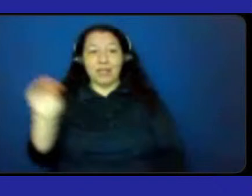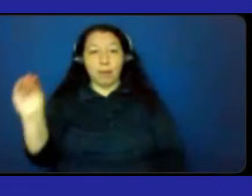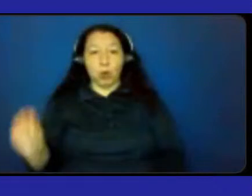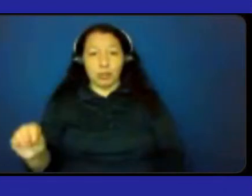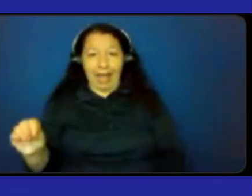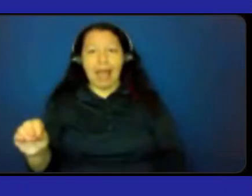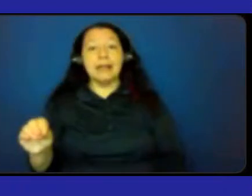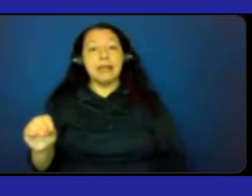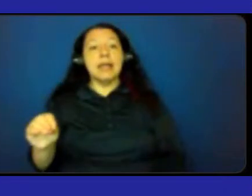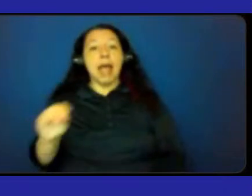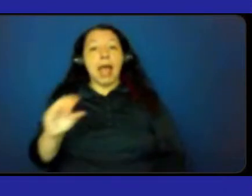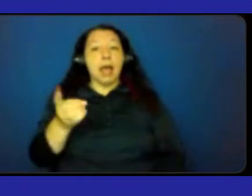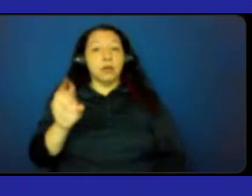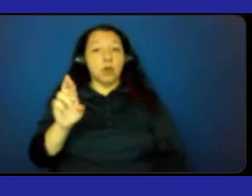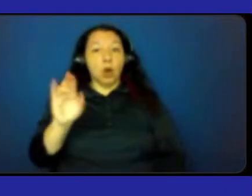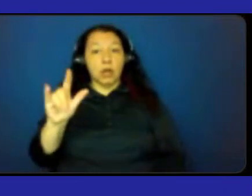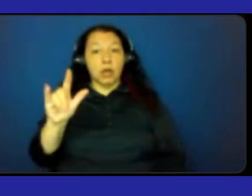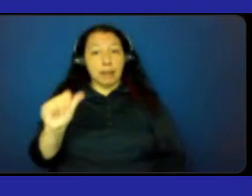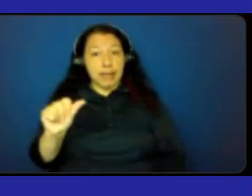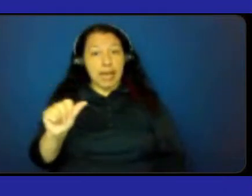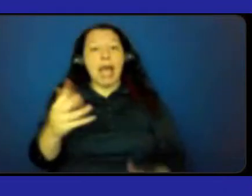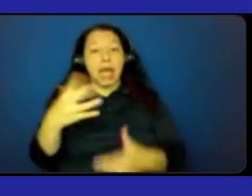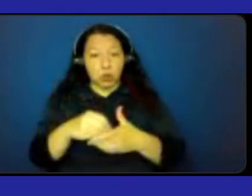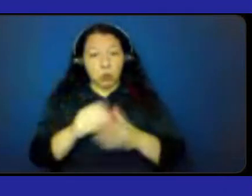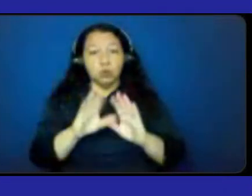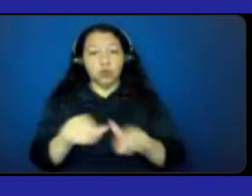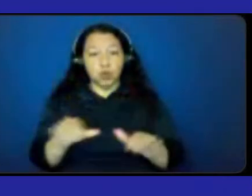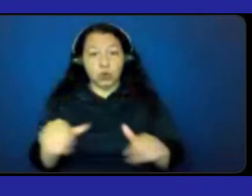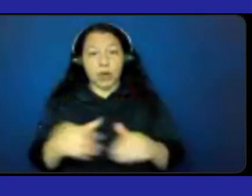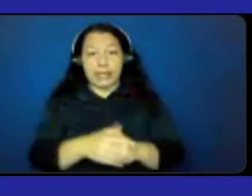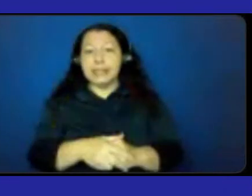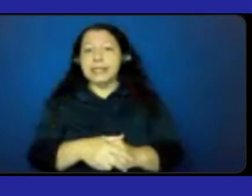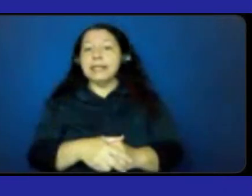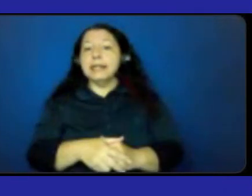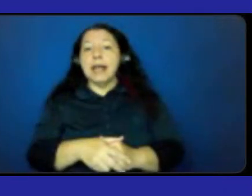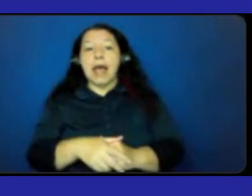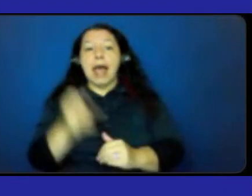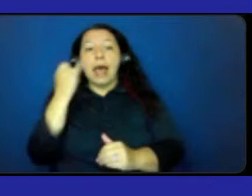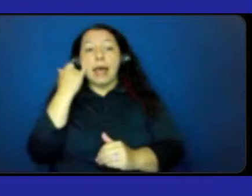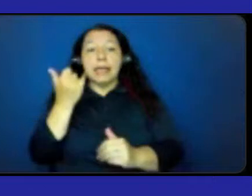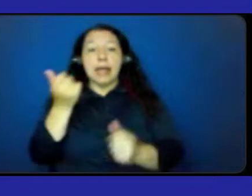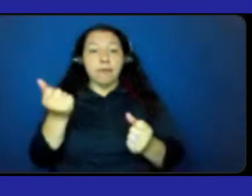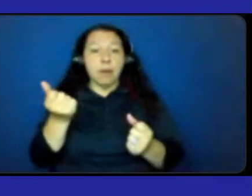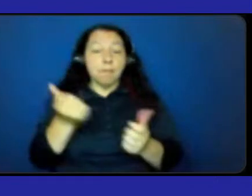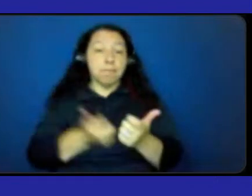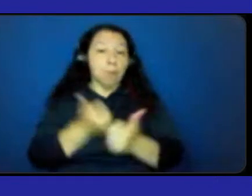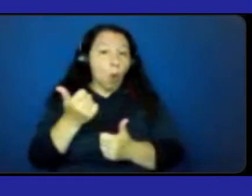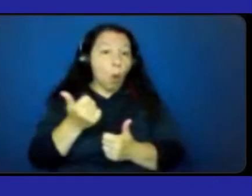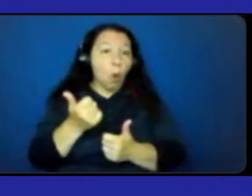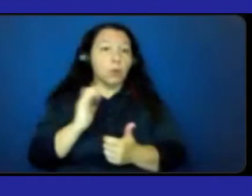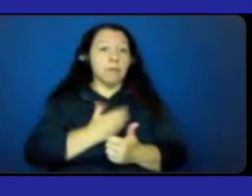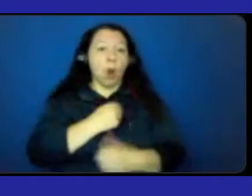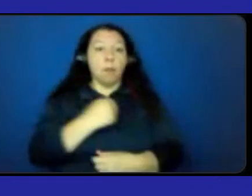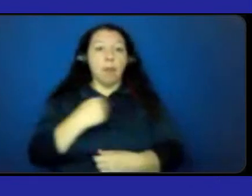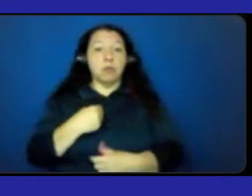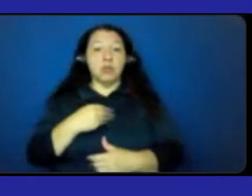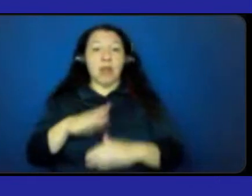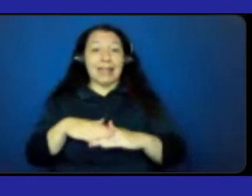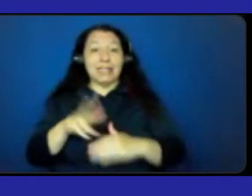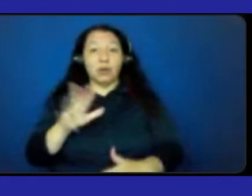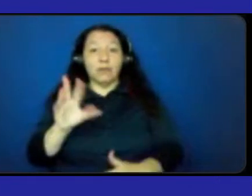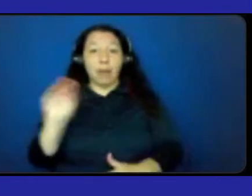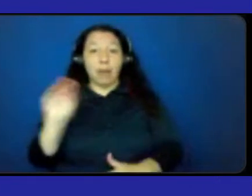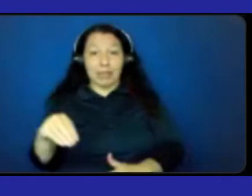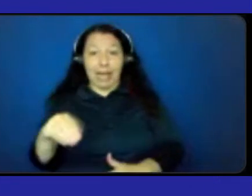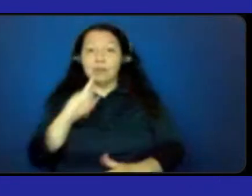include children. And if a large proportion of our membership, at least 35%, is children, so